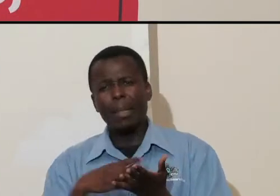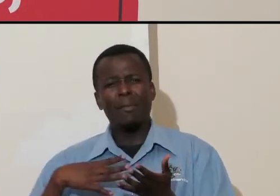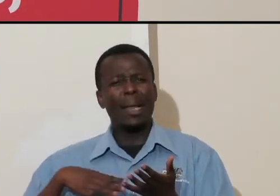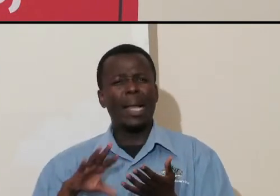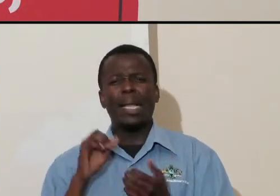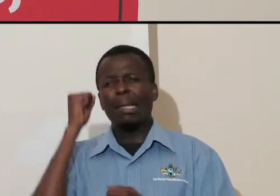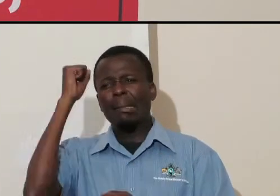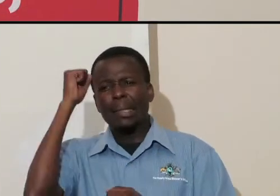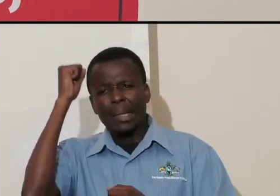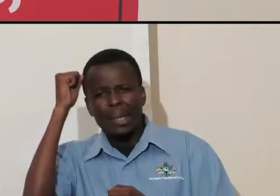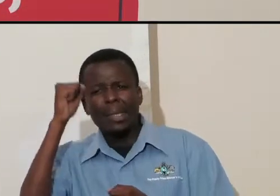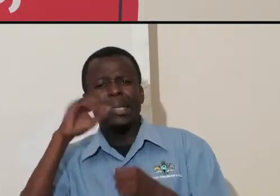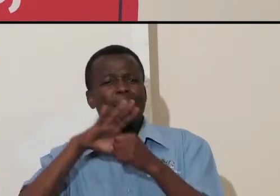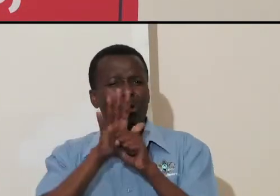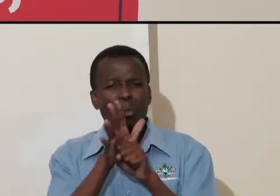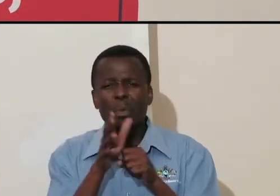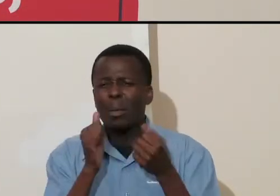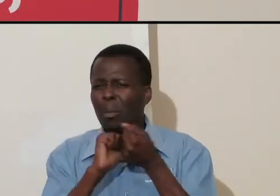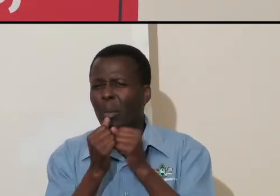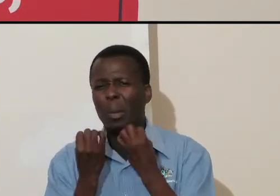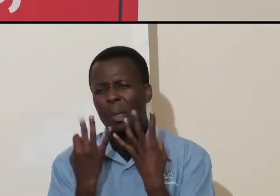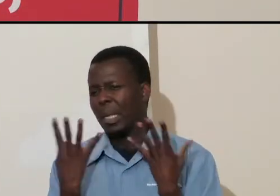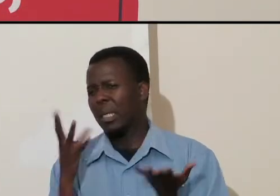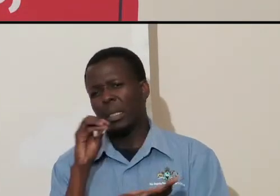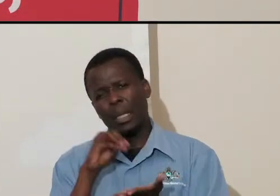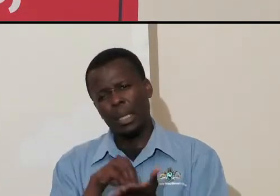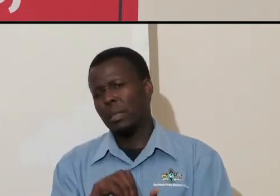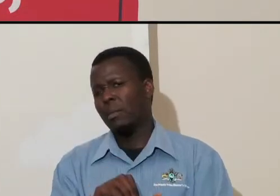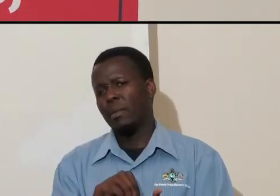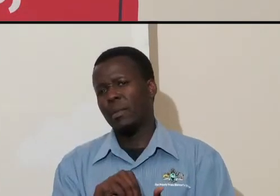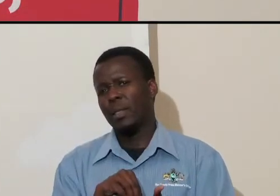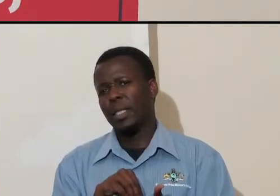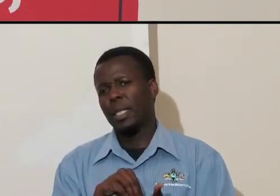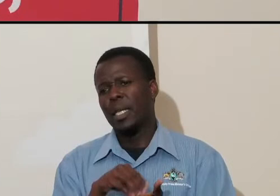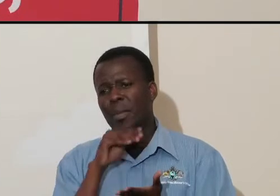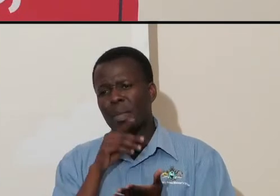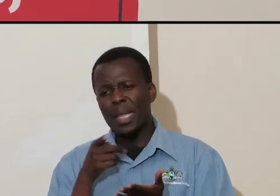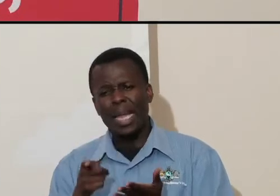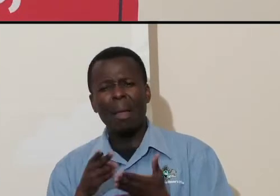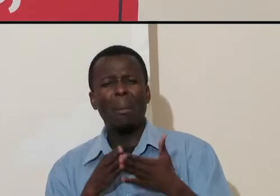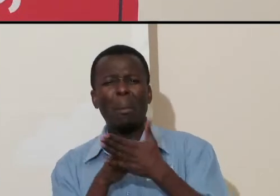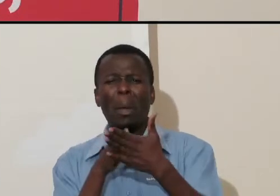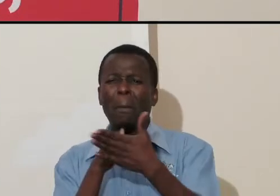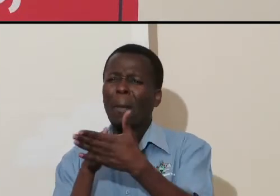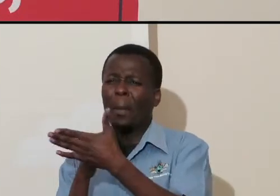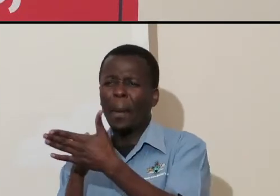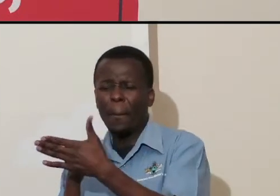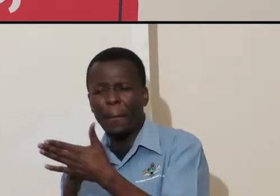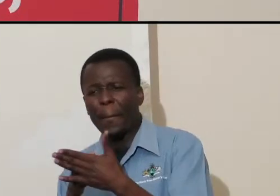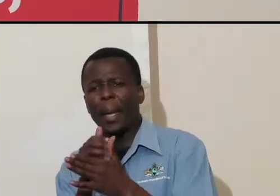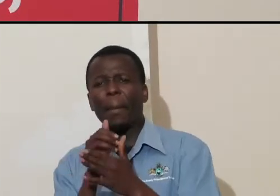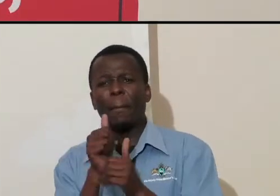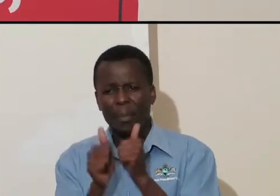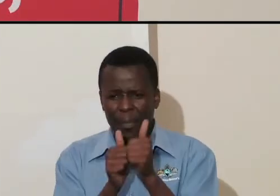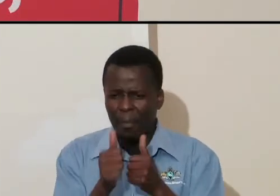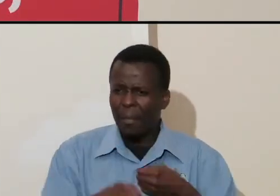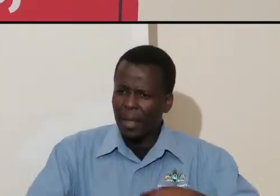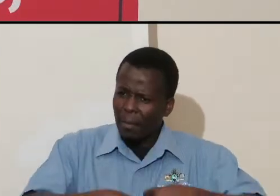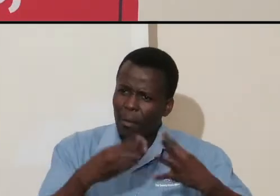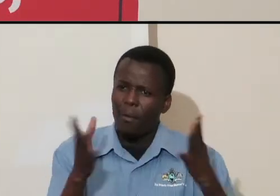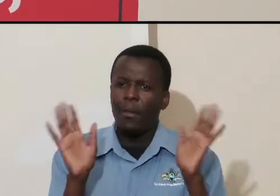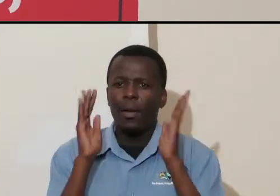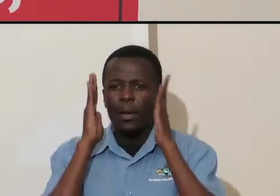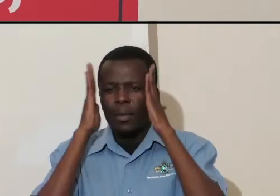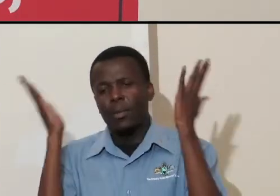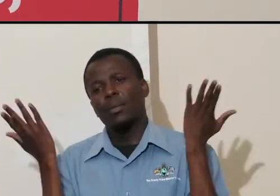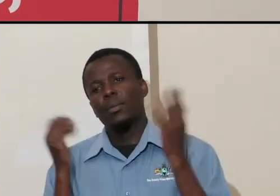unrest, and all of these things that hamper the way we can deliver health services in the country.